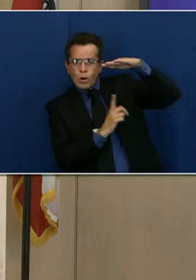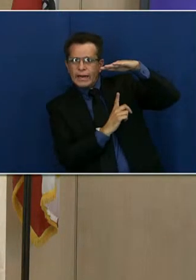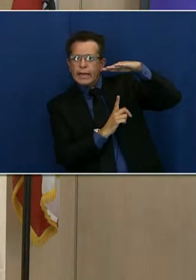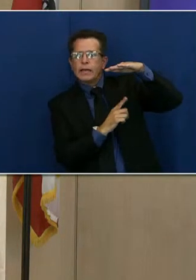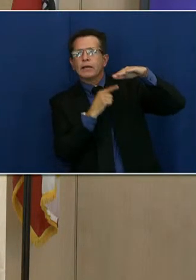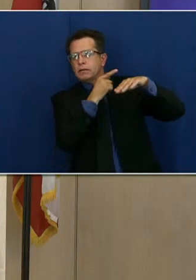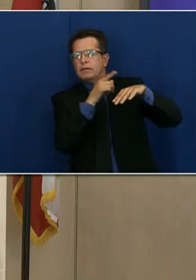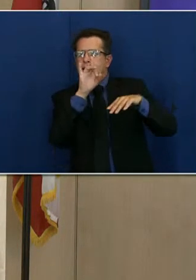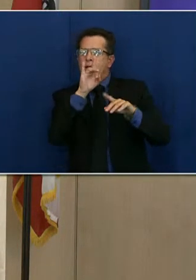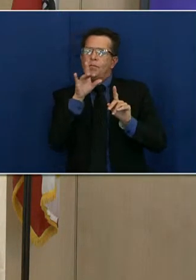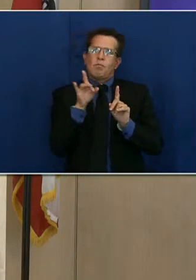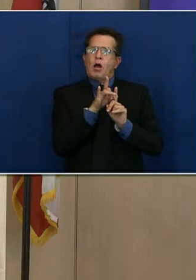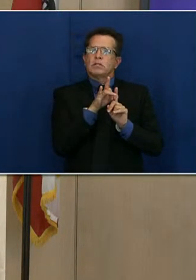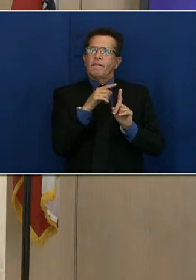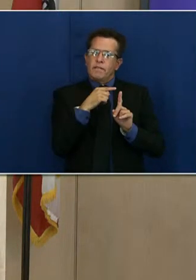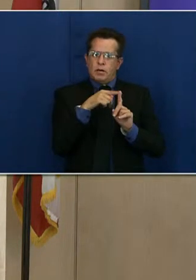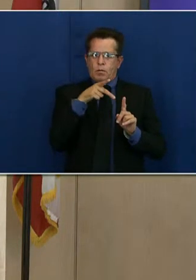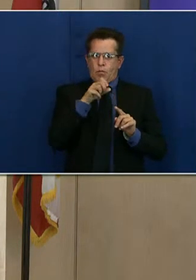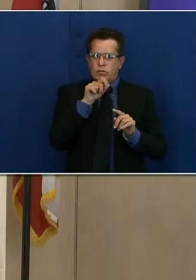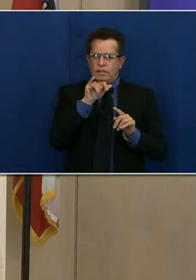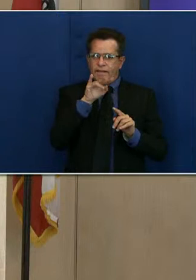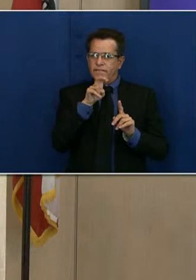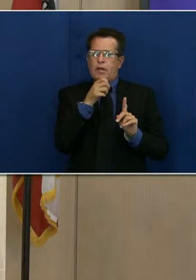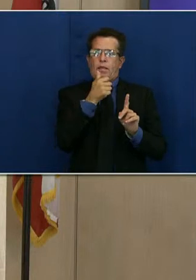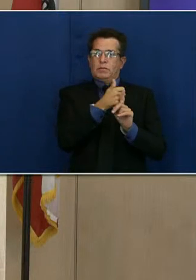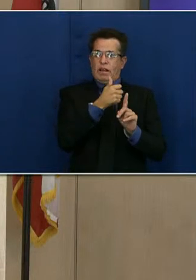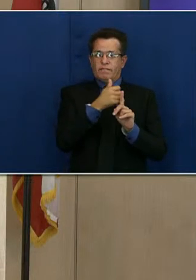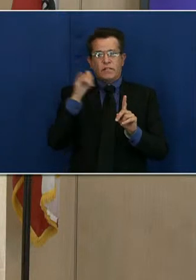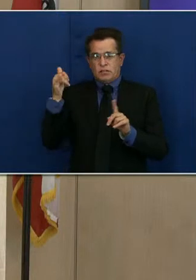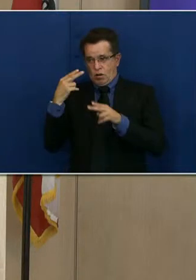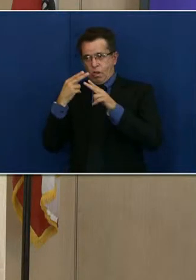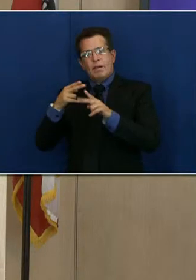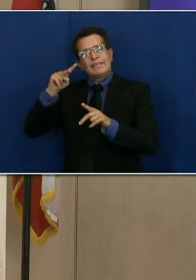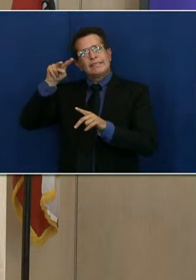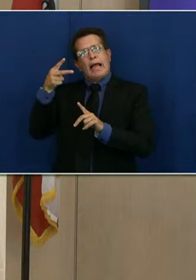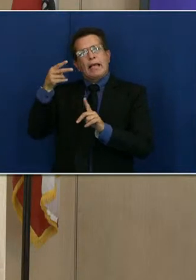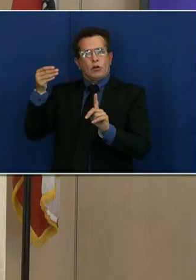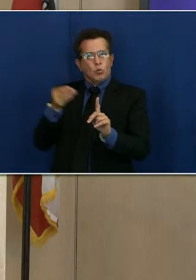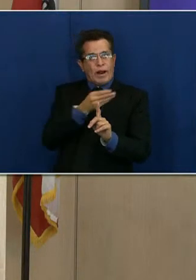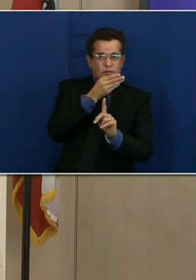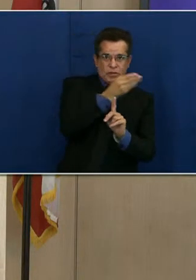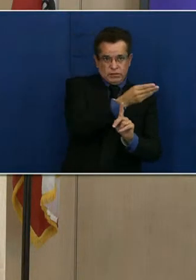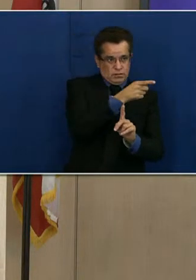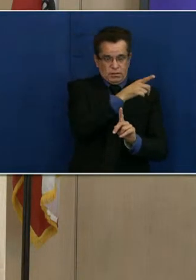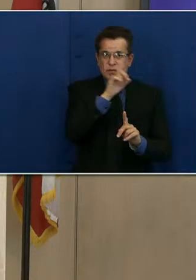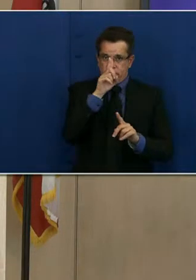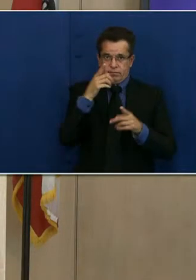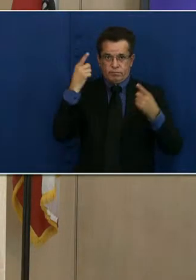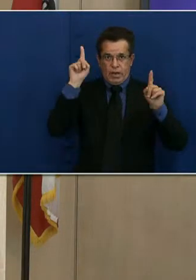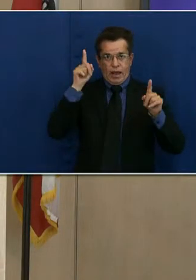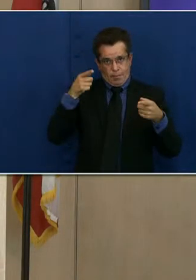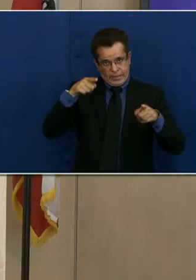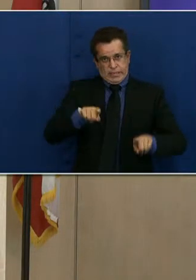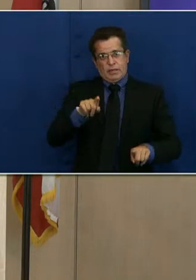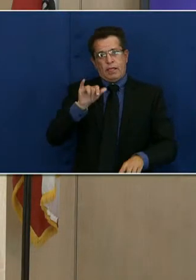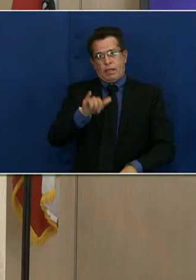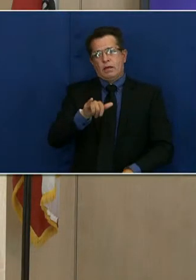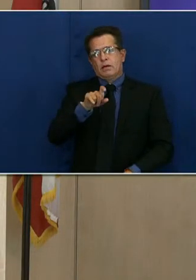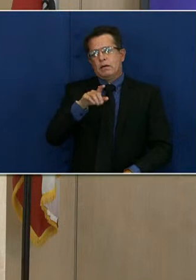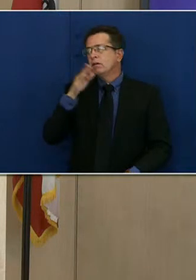positive themselves? I guess they might call that something like secondary transmission. So those will be close contacts of the